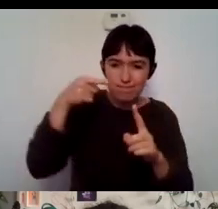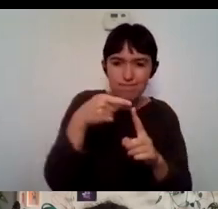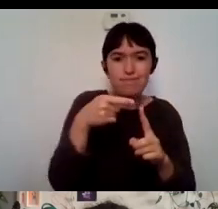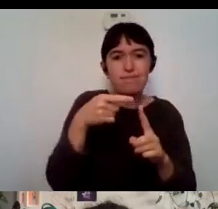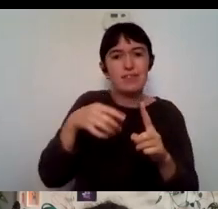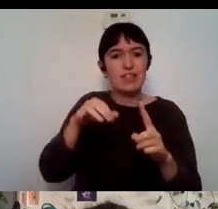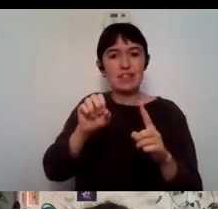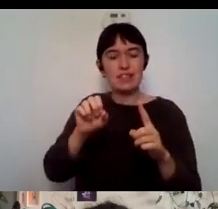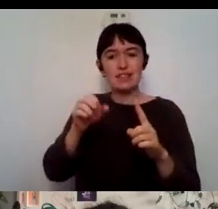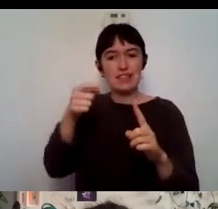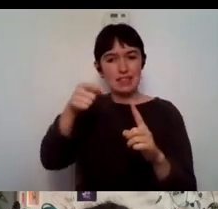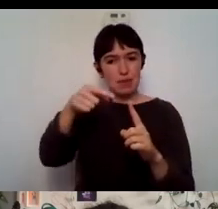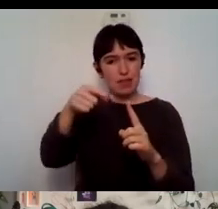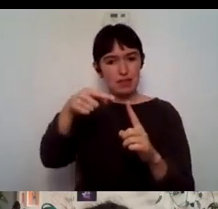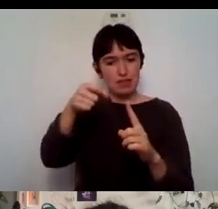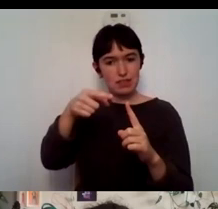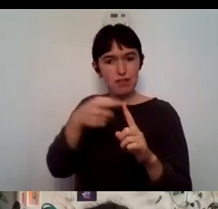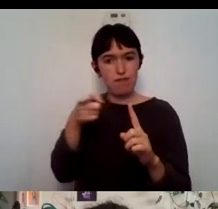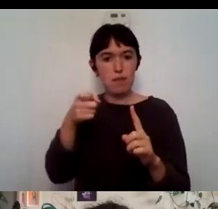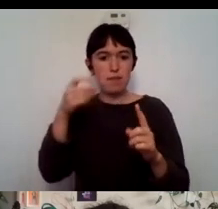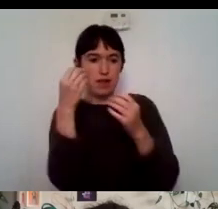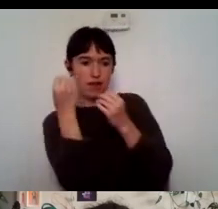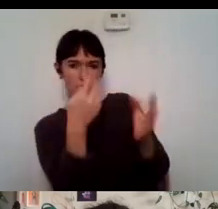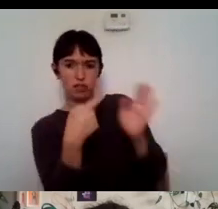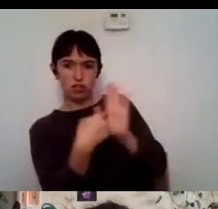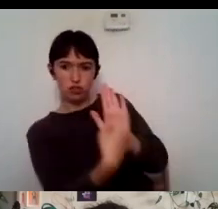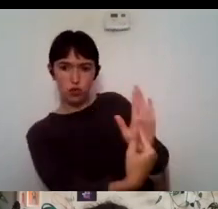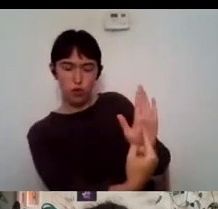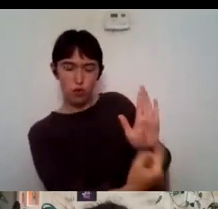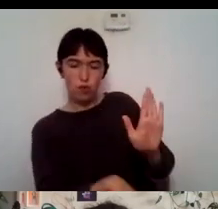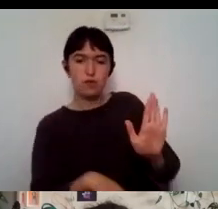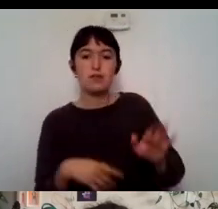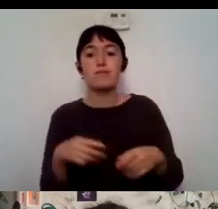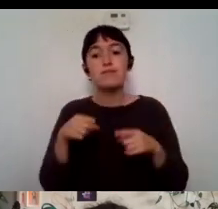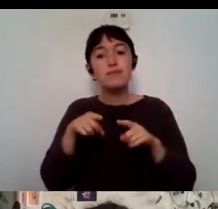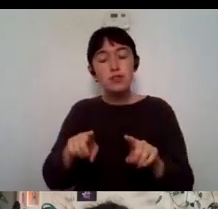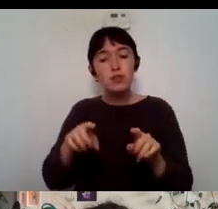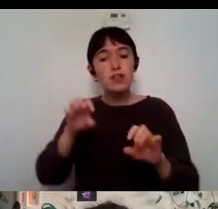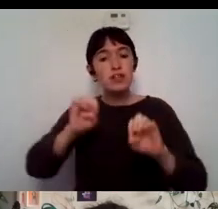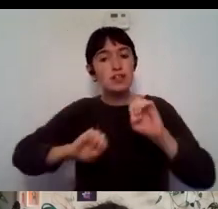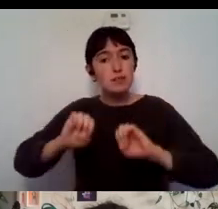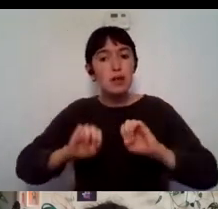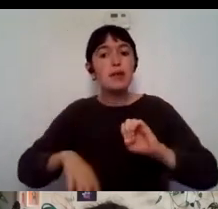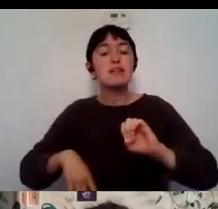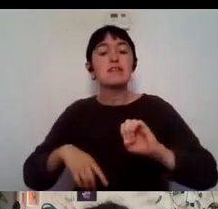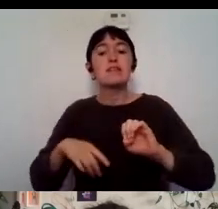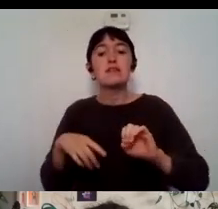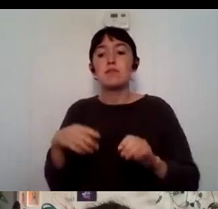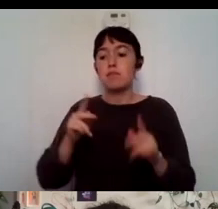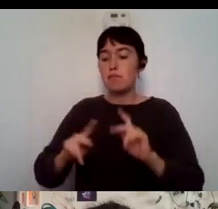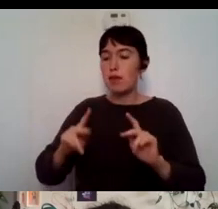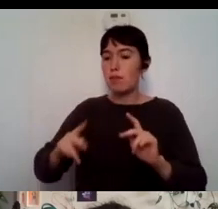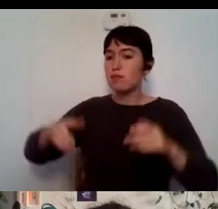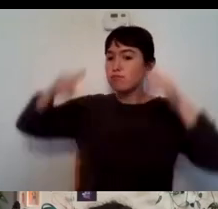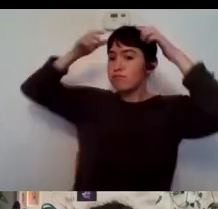are presented. So when you do these kinds of experiments, people sit under these caps for maybe about an hour or so. So you have to be